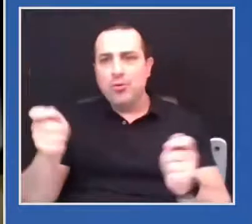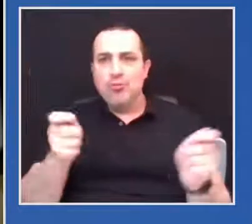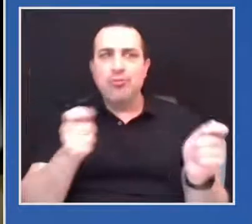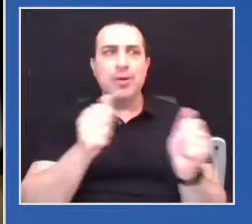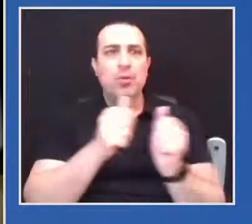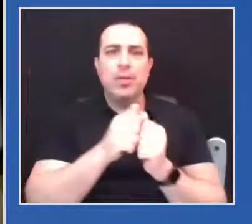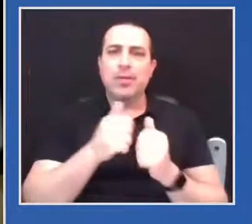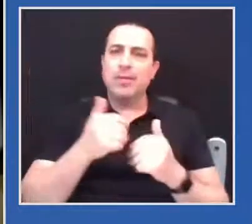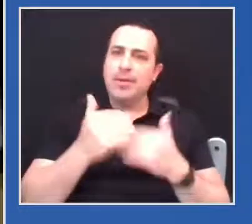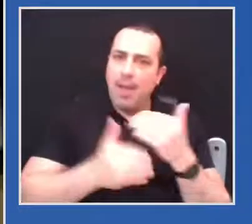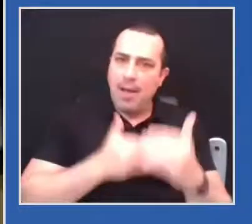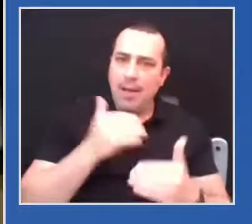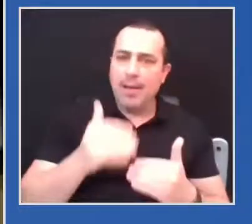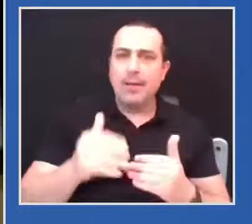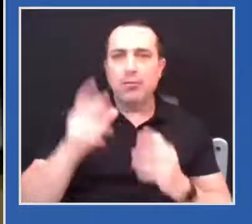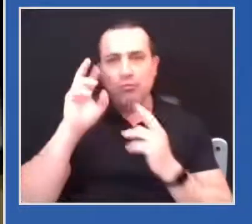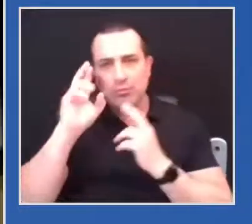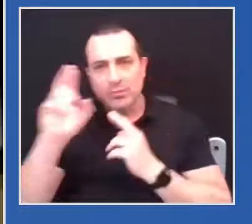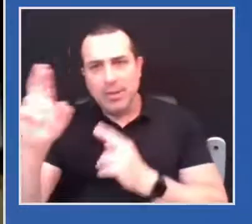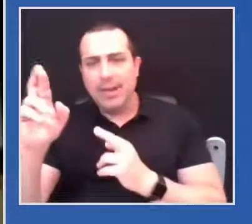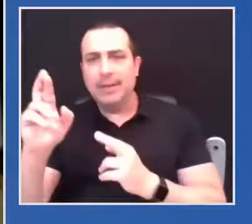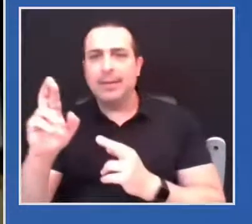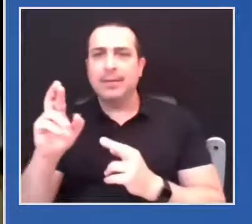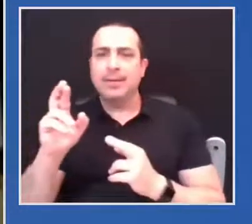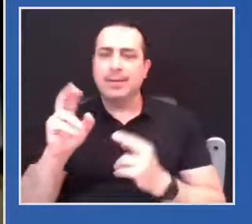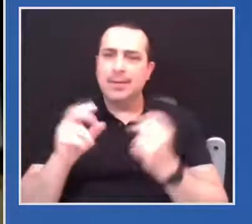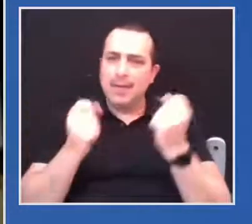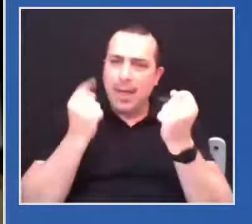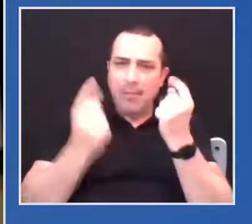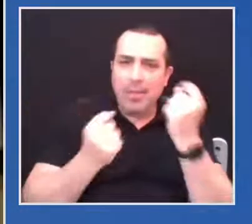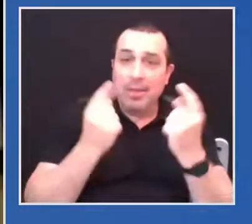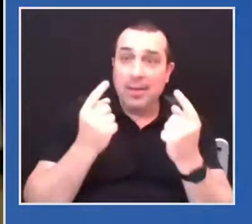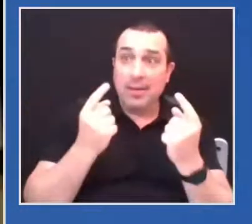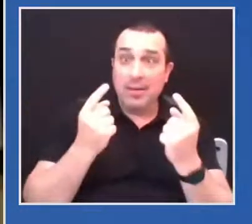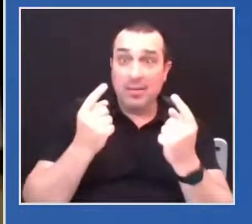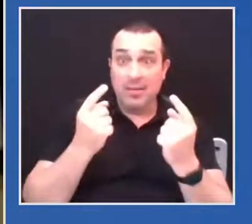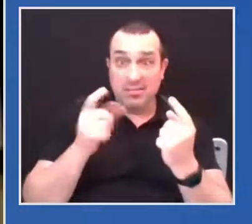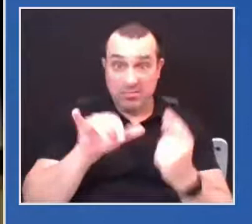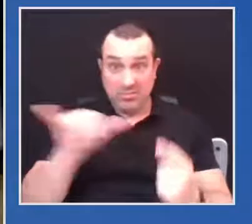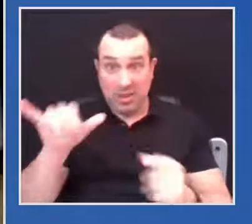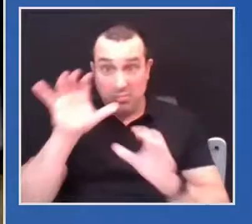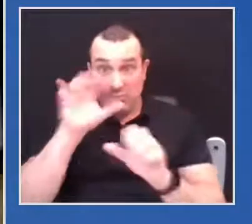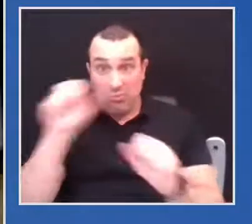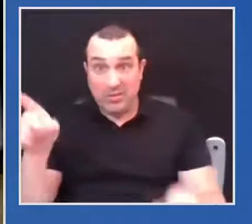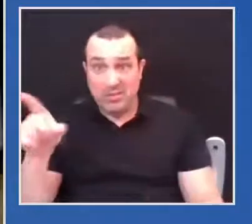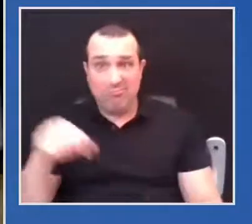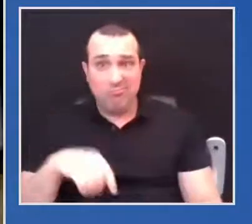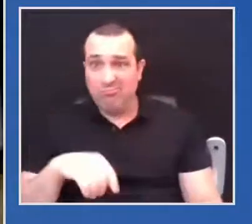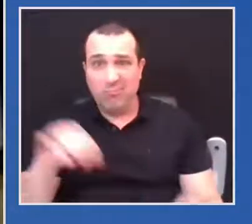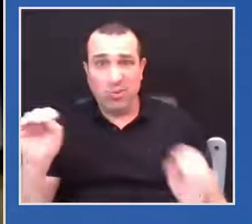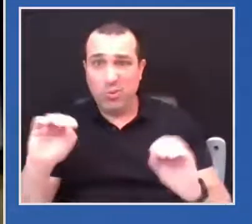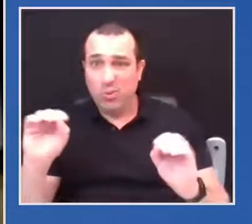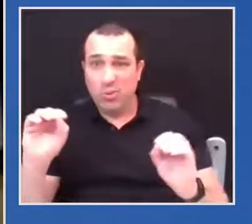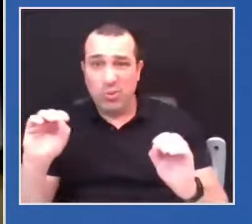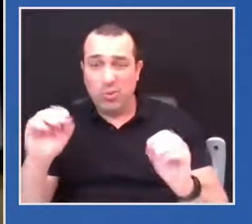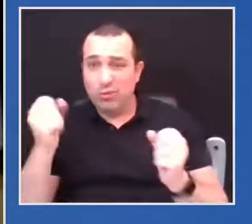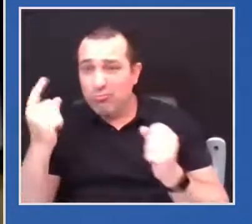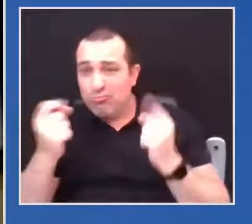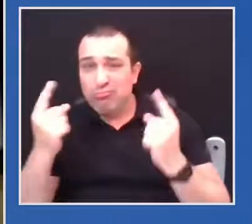empathy, qualities the president has never, ever shown. It's become painfully